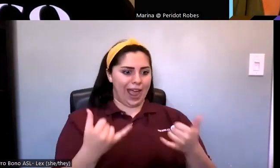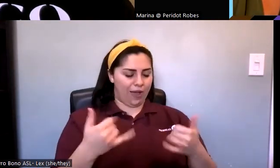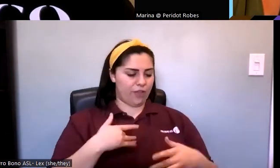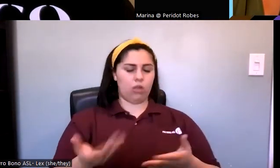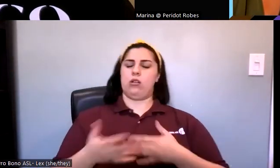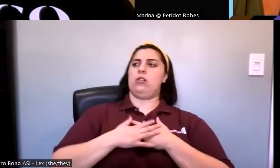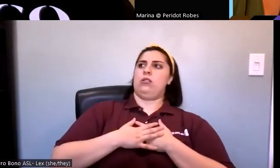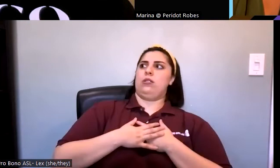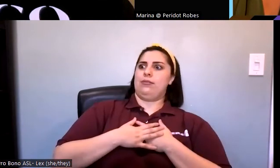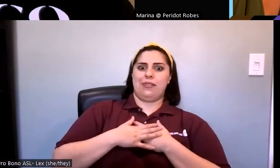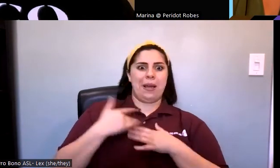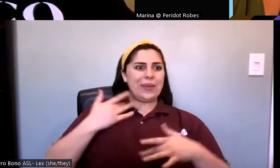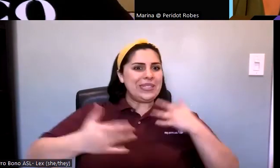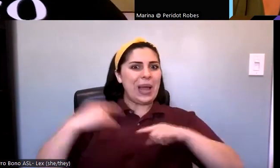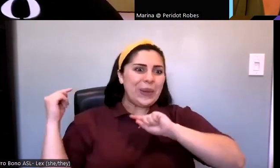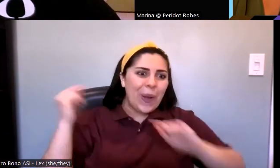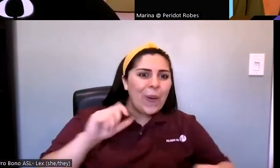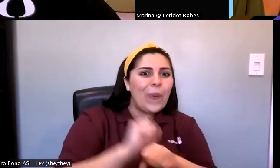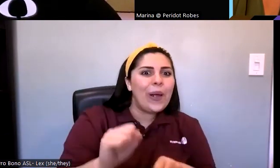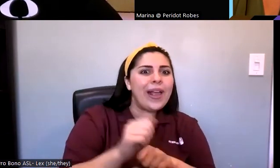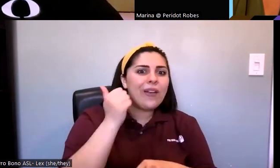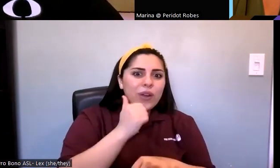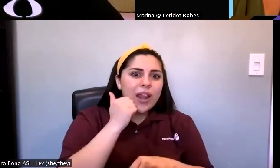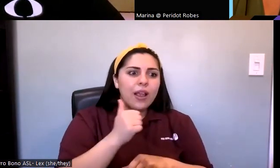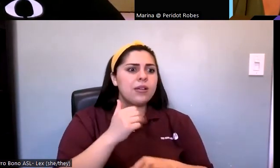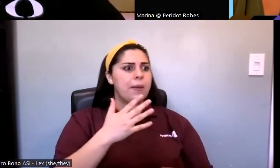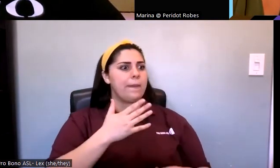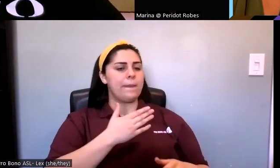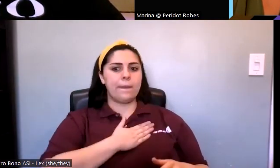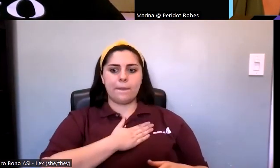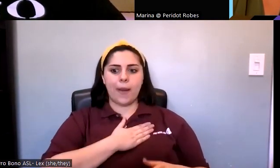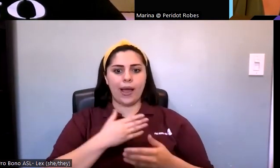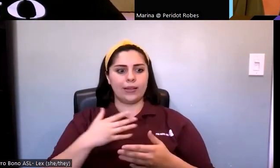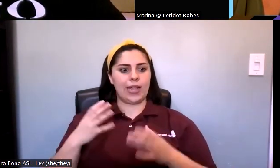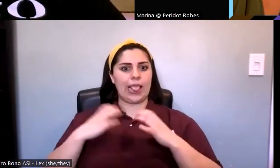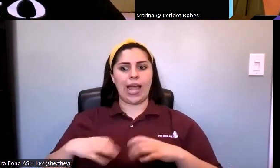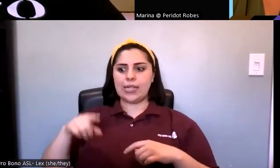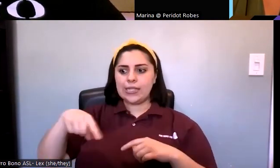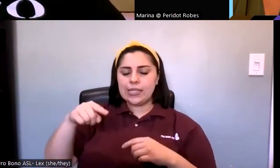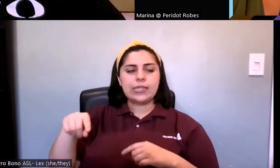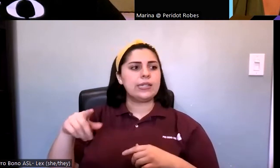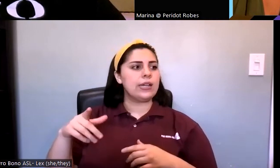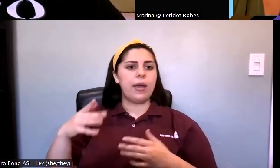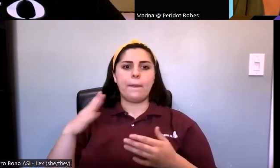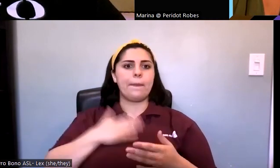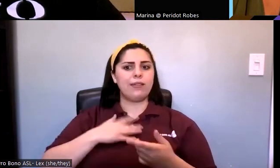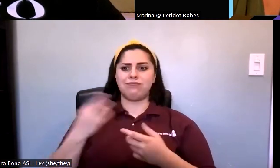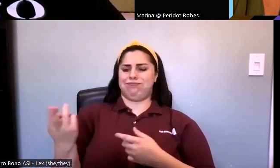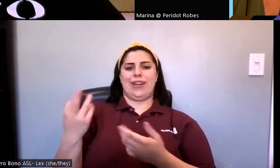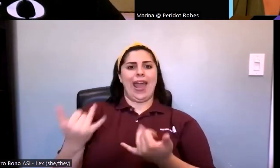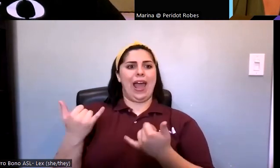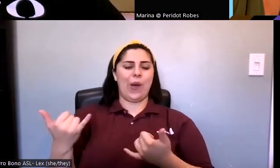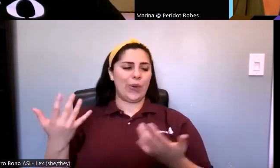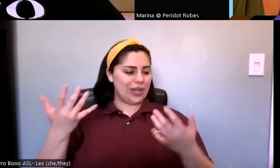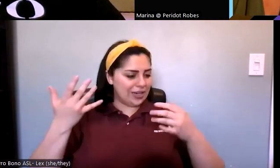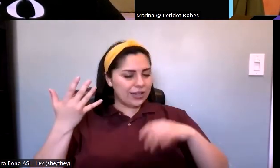know, I can't wait to chat with people. I consider so many of our clients to be my best friends. And, you know, I care very much about our community in